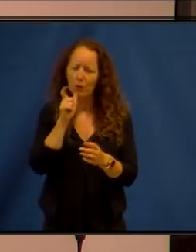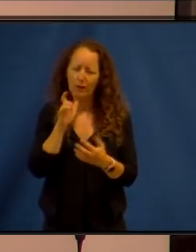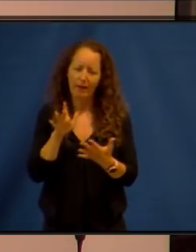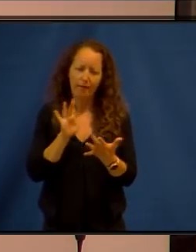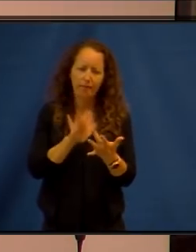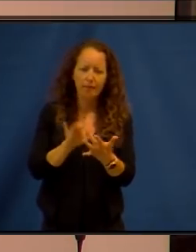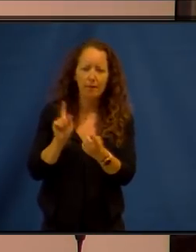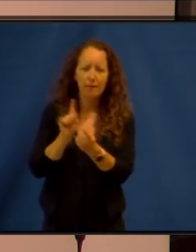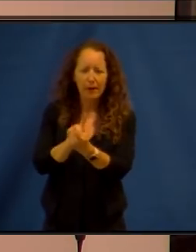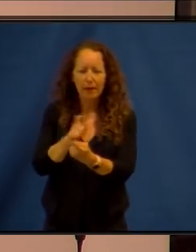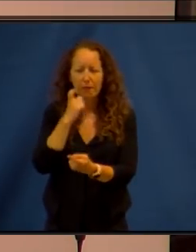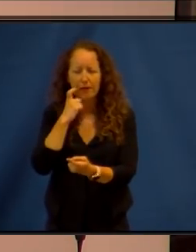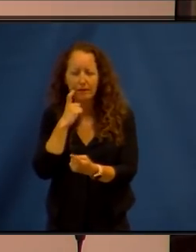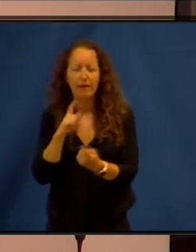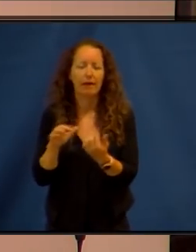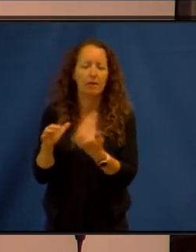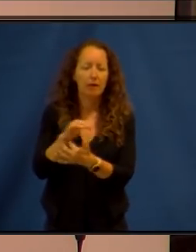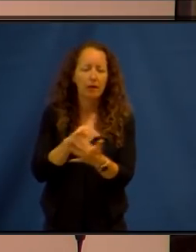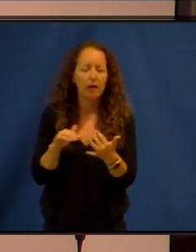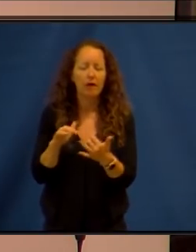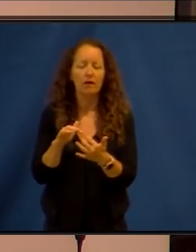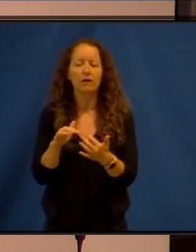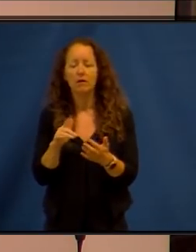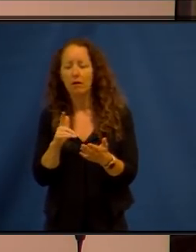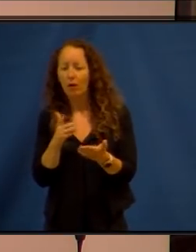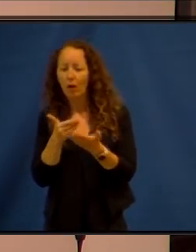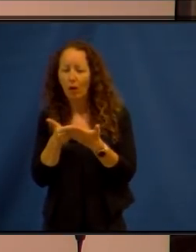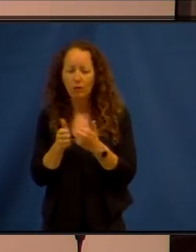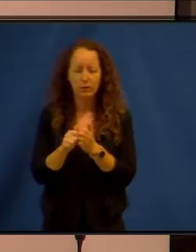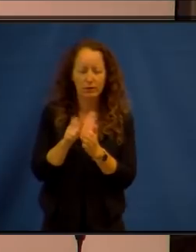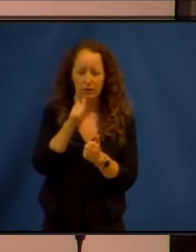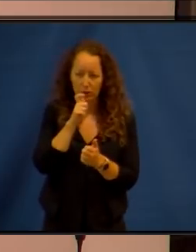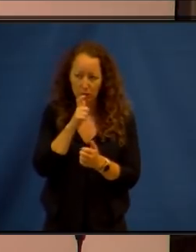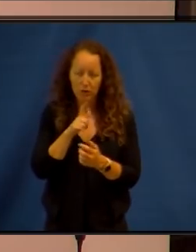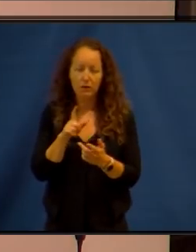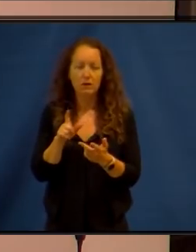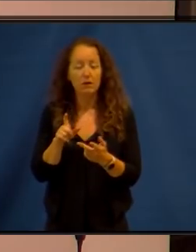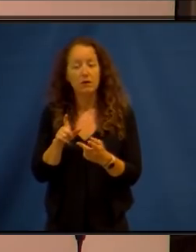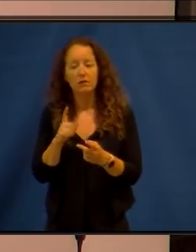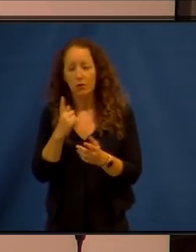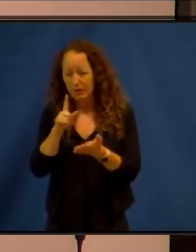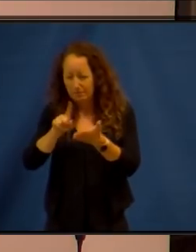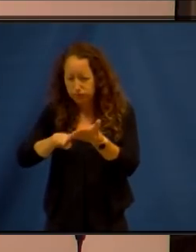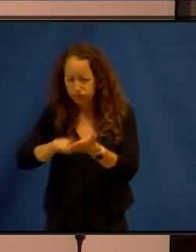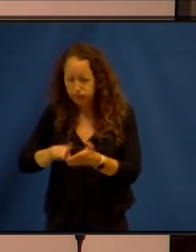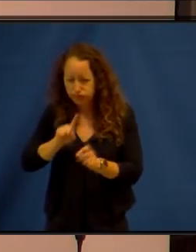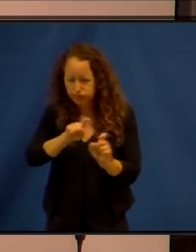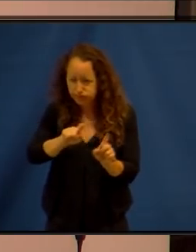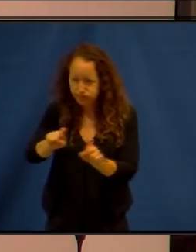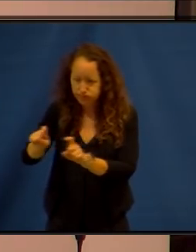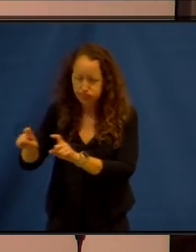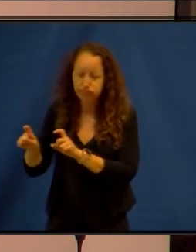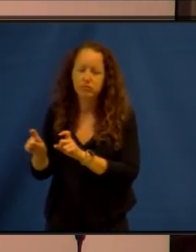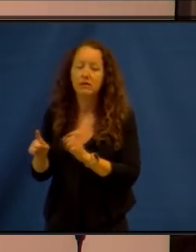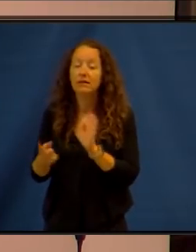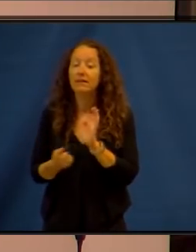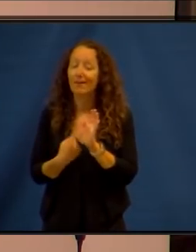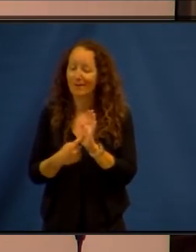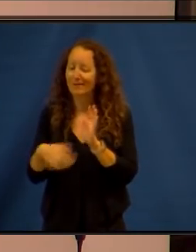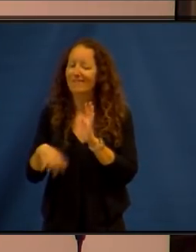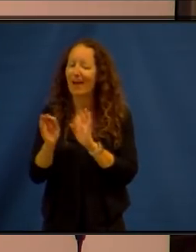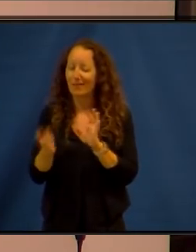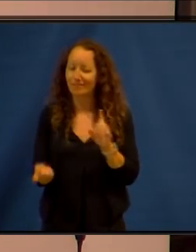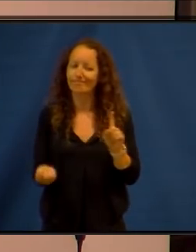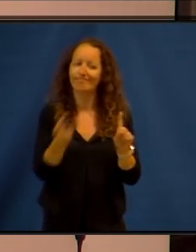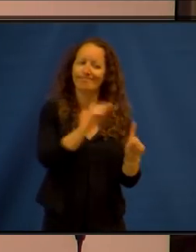And sometimes we can link it to another previously existing case, and other times there's an